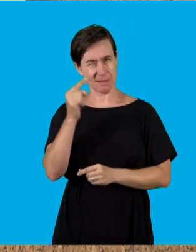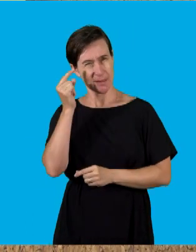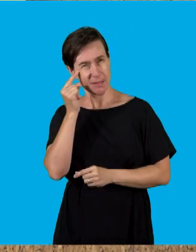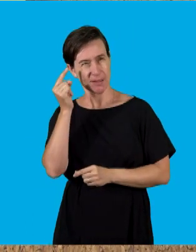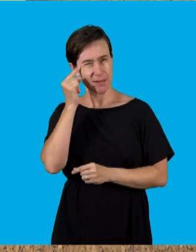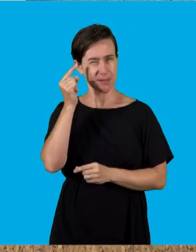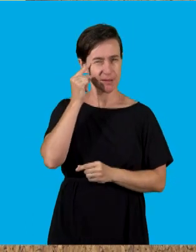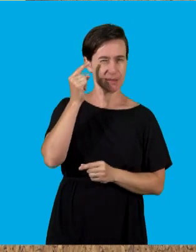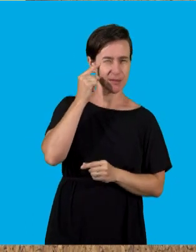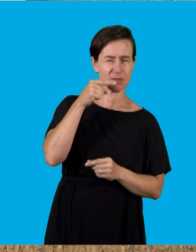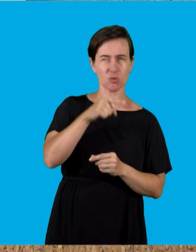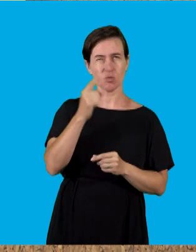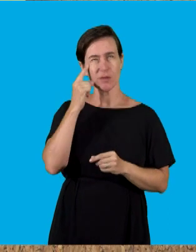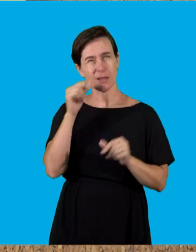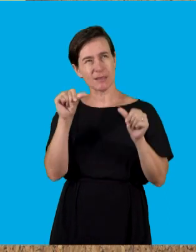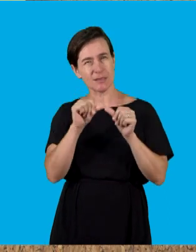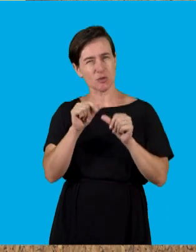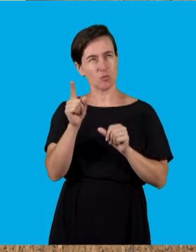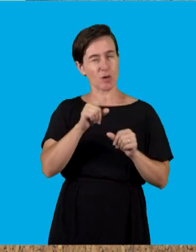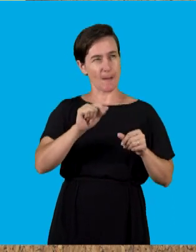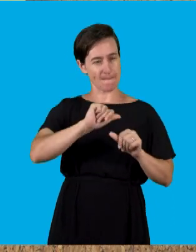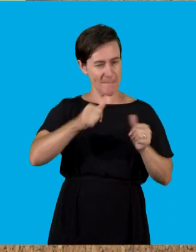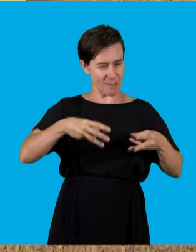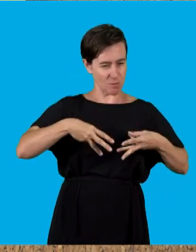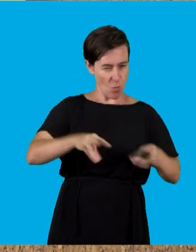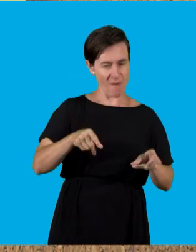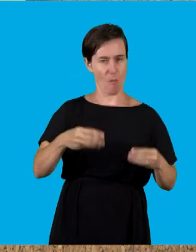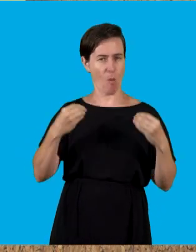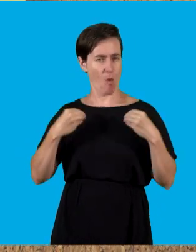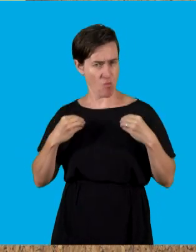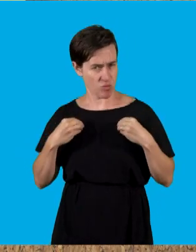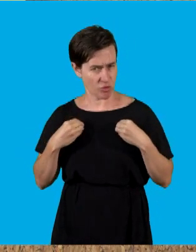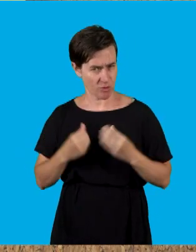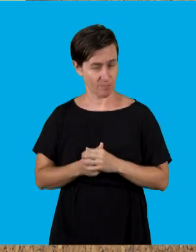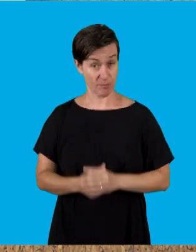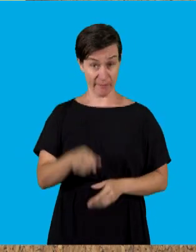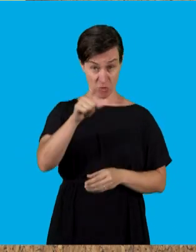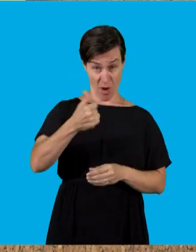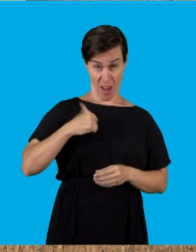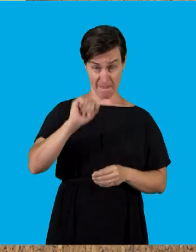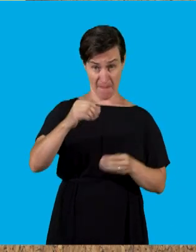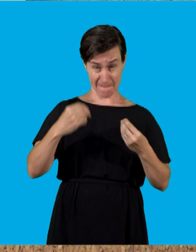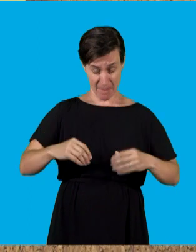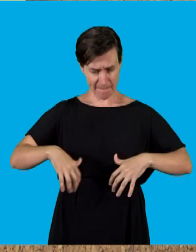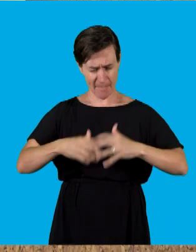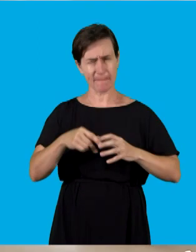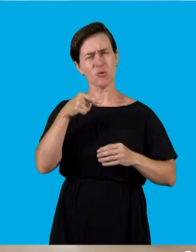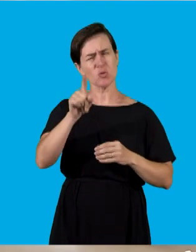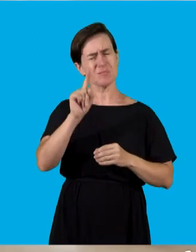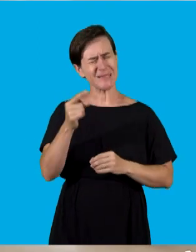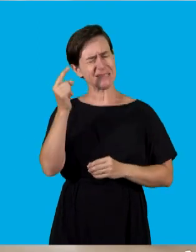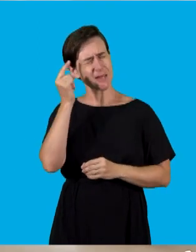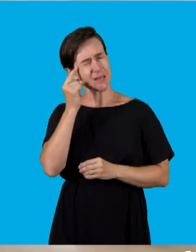consider to be able to determine the best form of ownership. So in order for you to start a business as an entrepreneur,